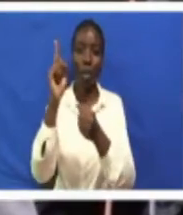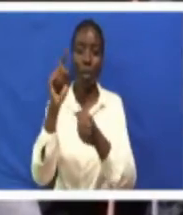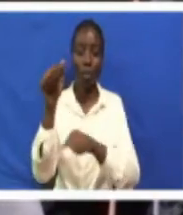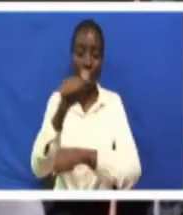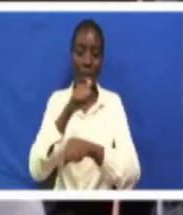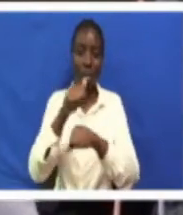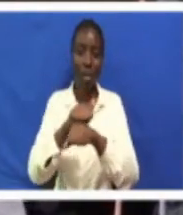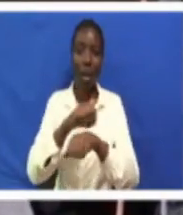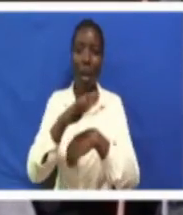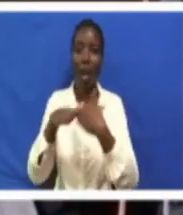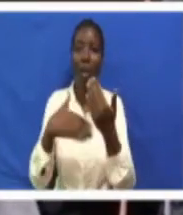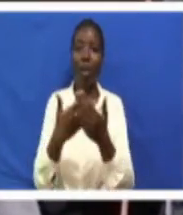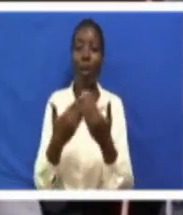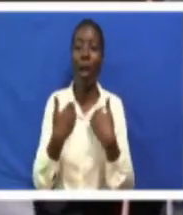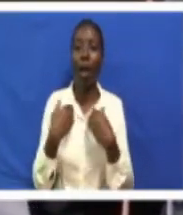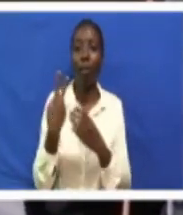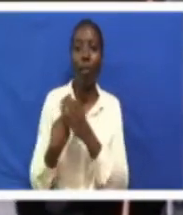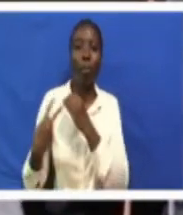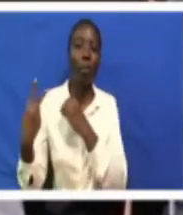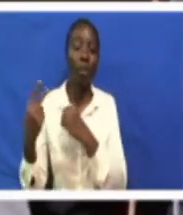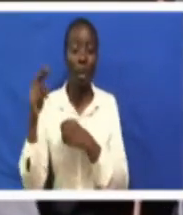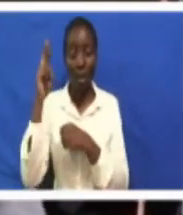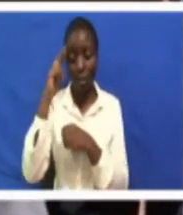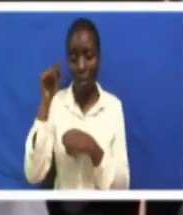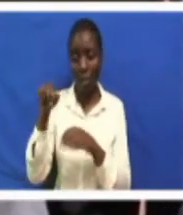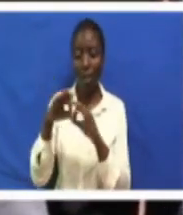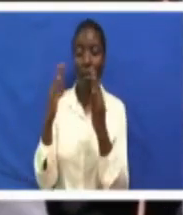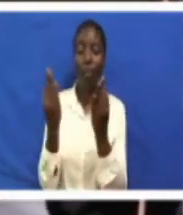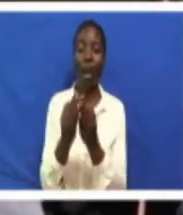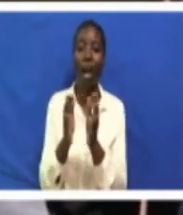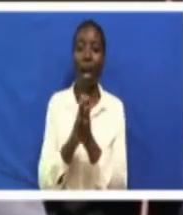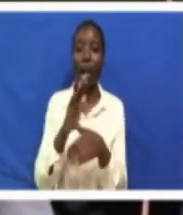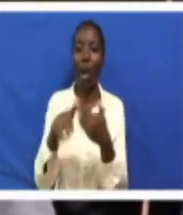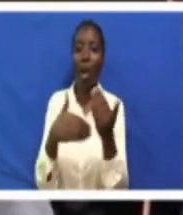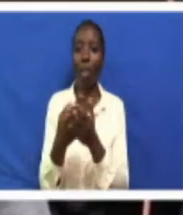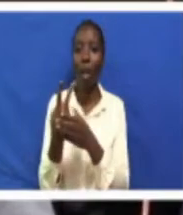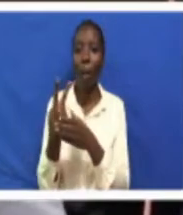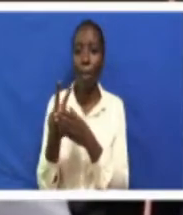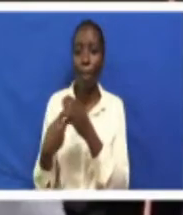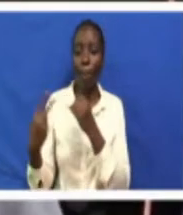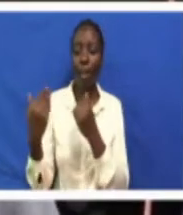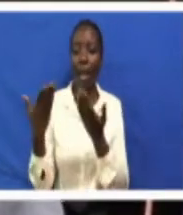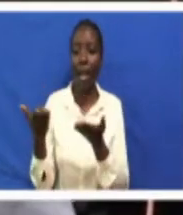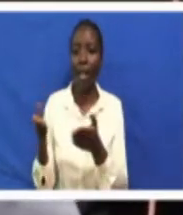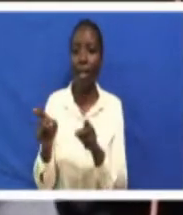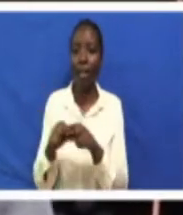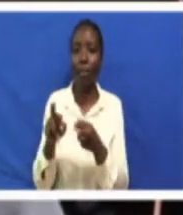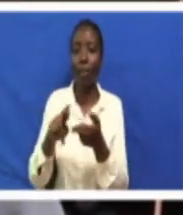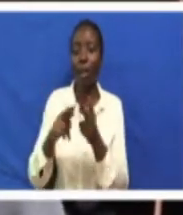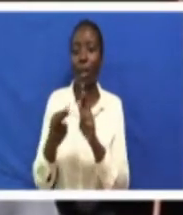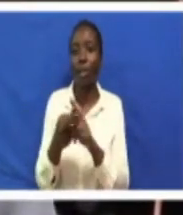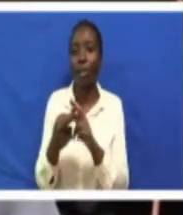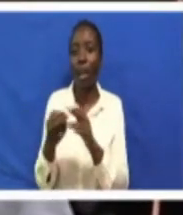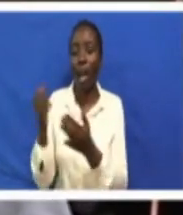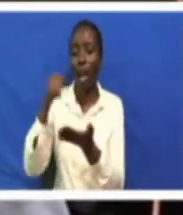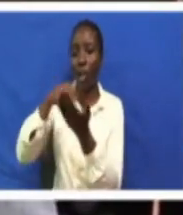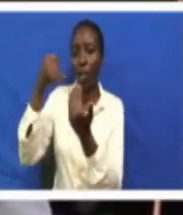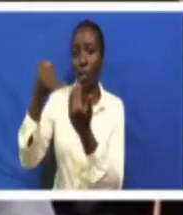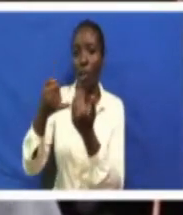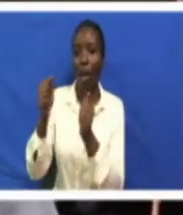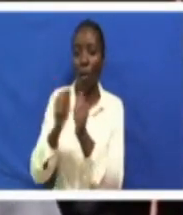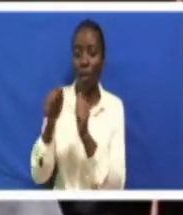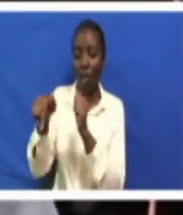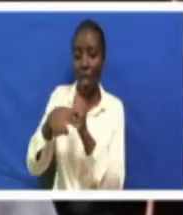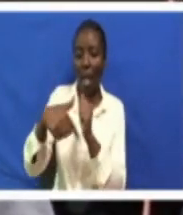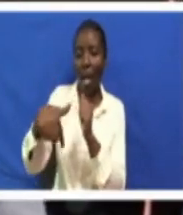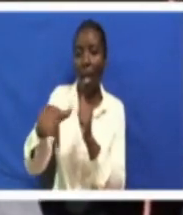we have all our partners remember this is a family and all our partners are here all our relatives are insured with us to provide the